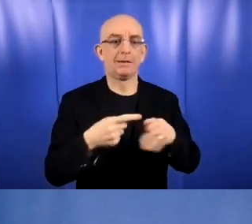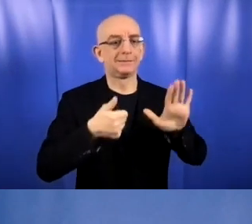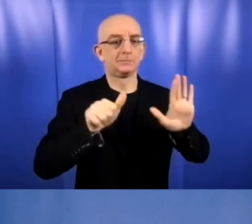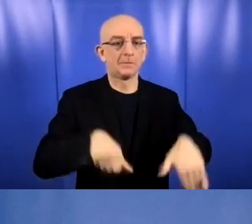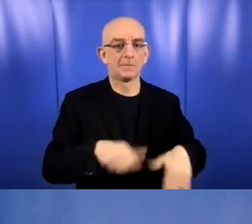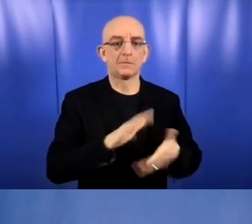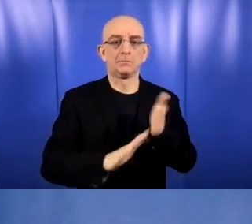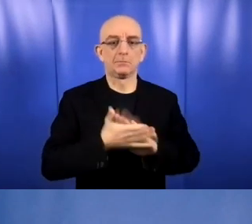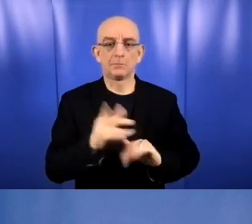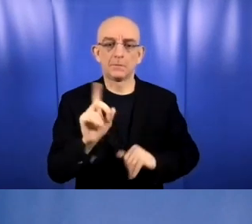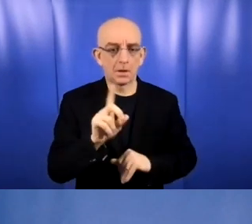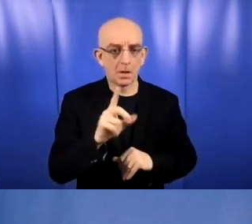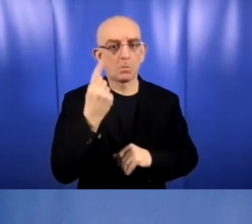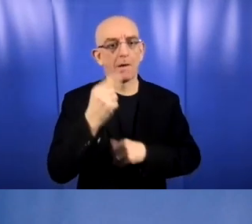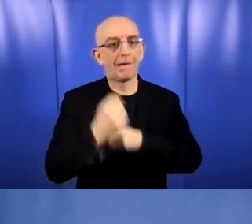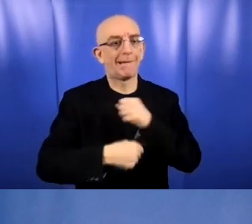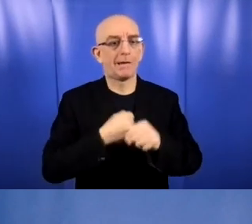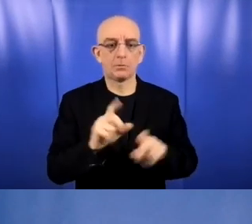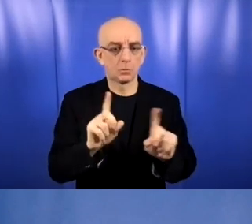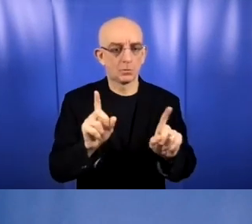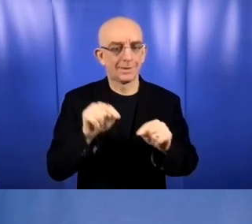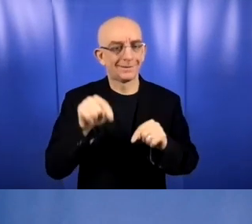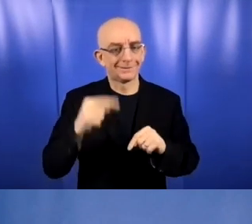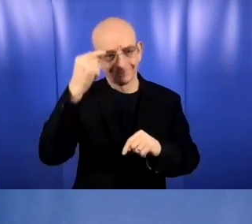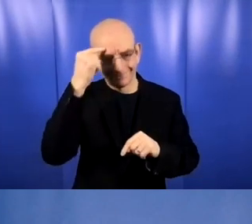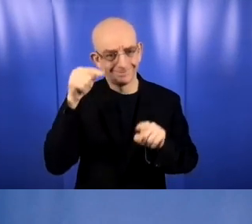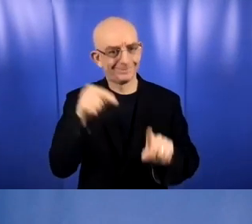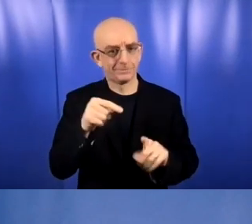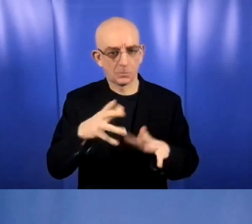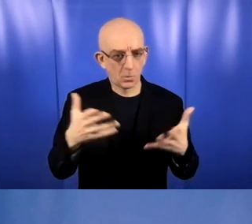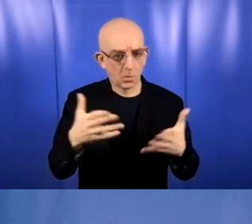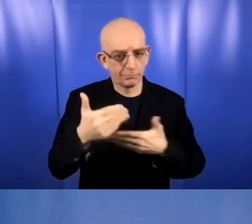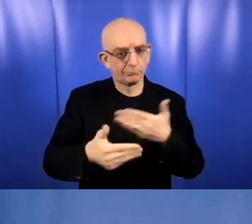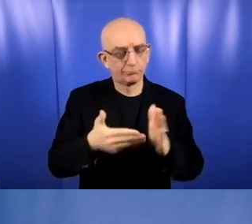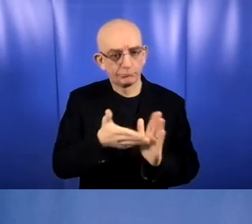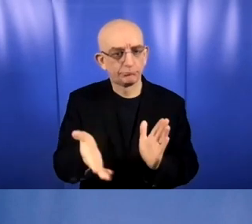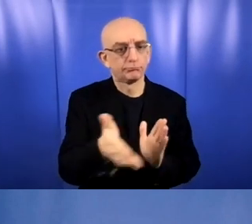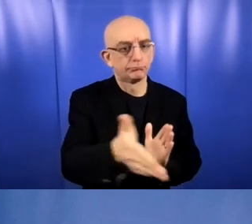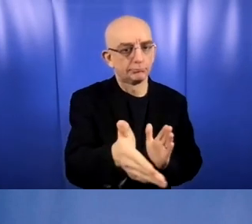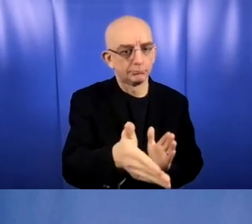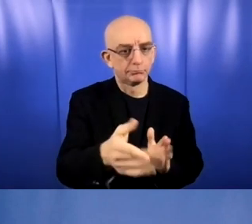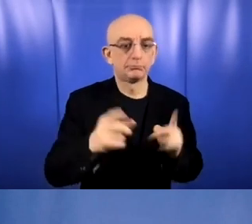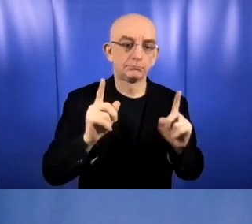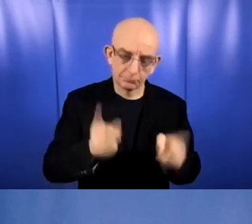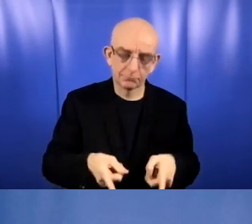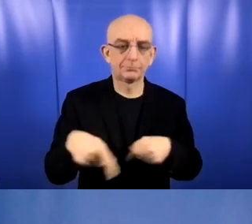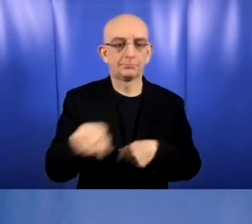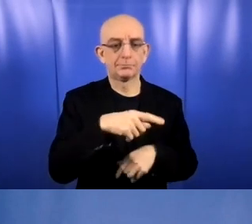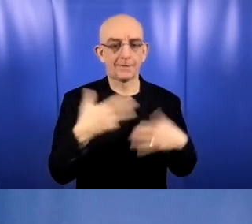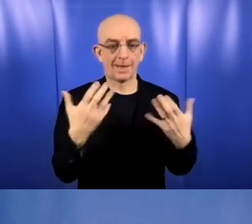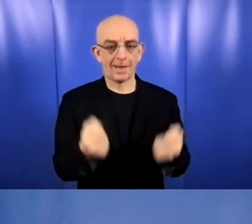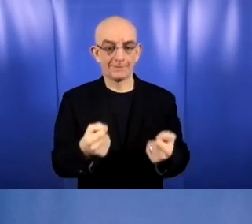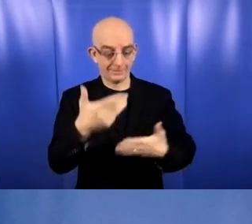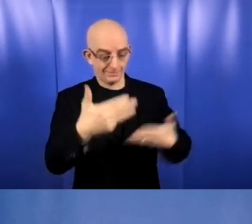That means you have to have data that talks to each other related to the host community and to